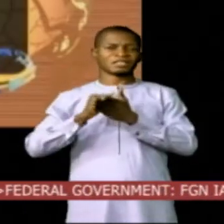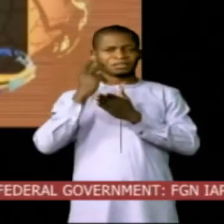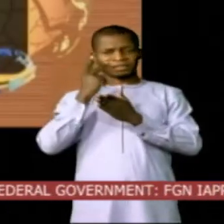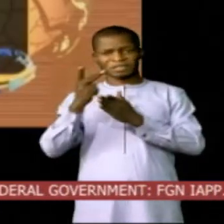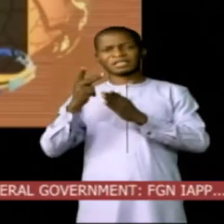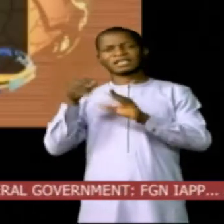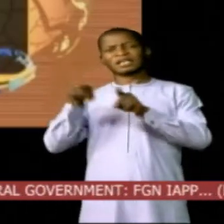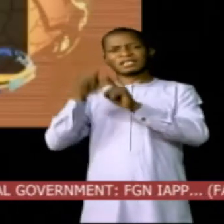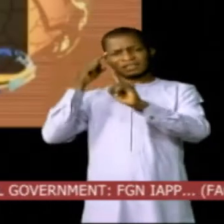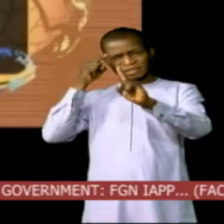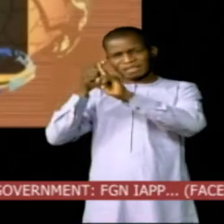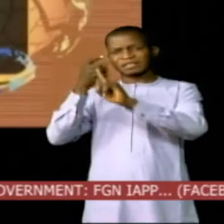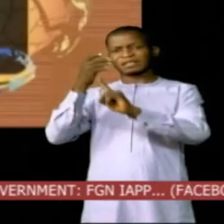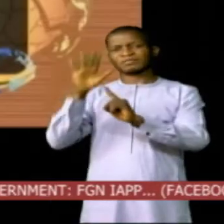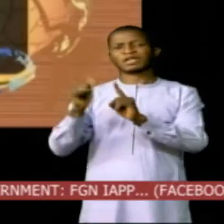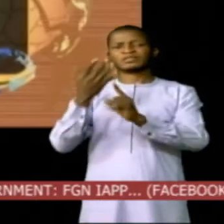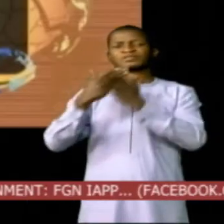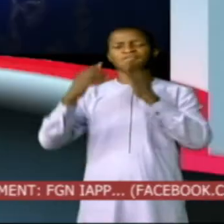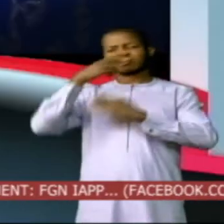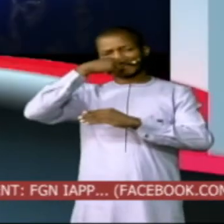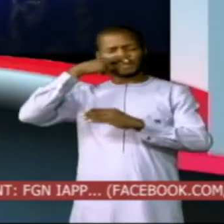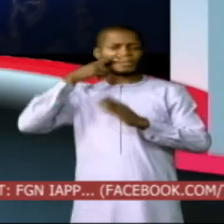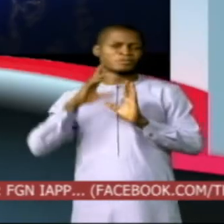by savage criminals.